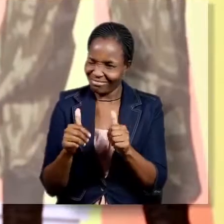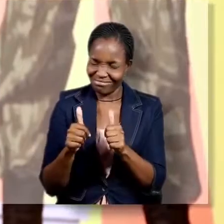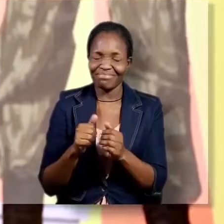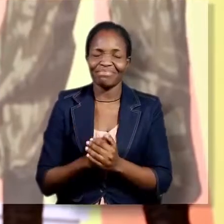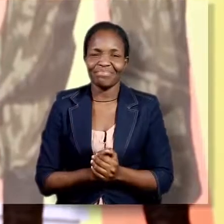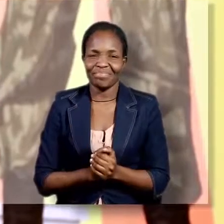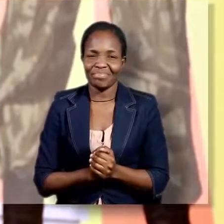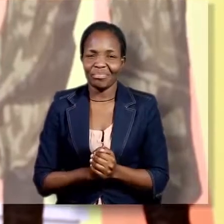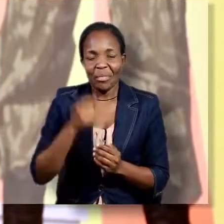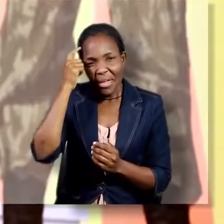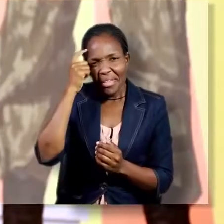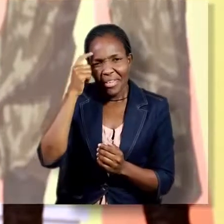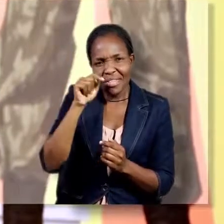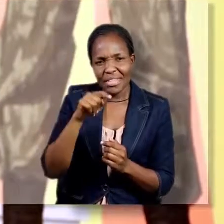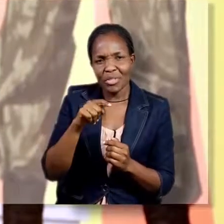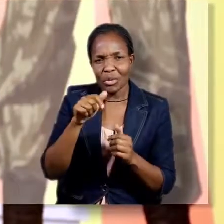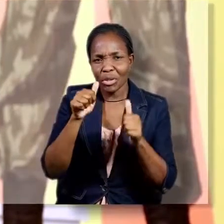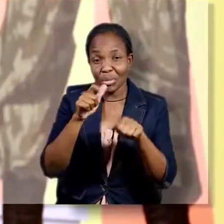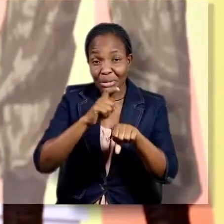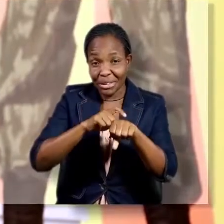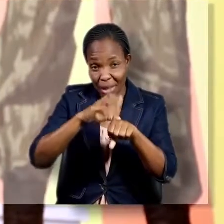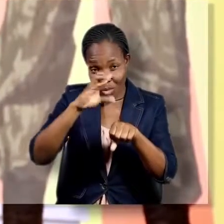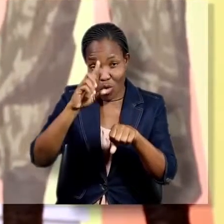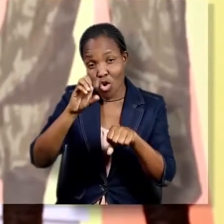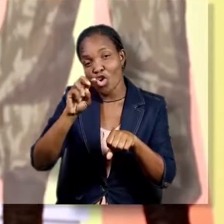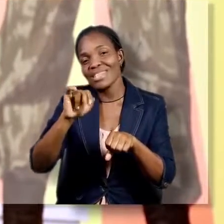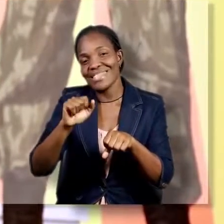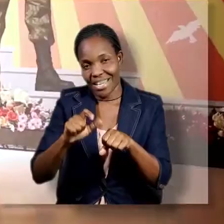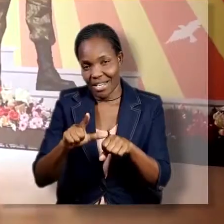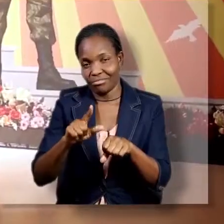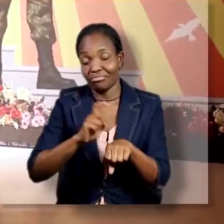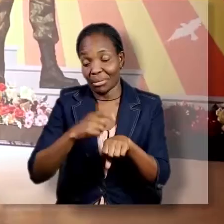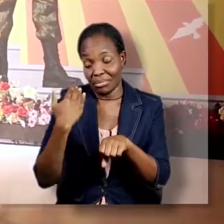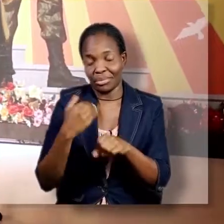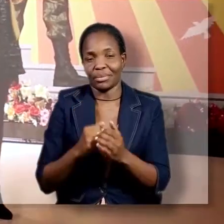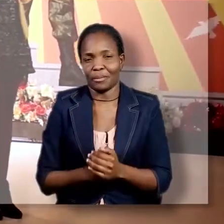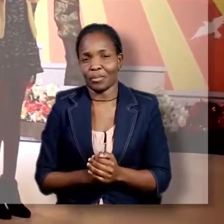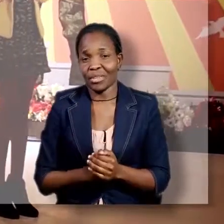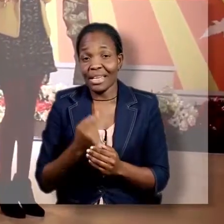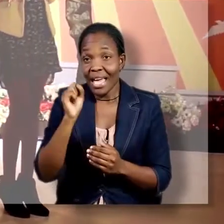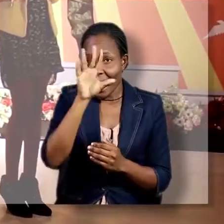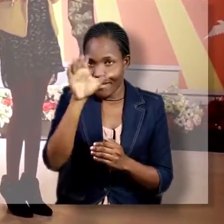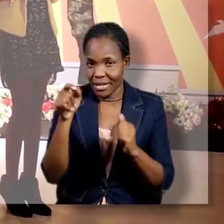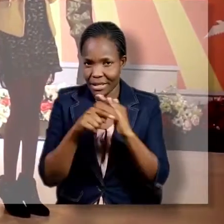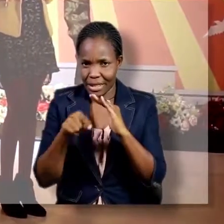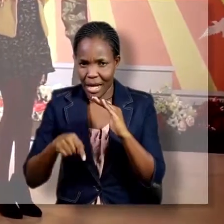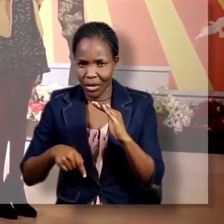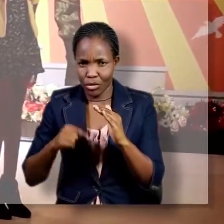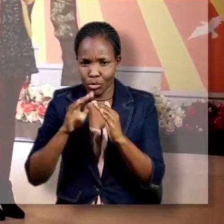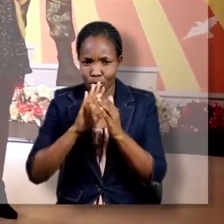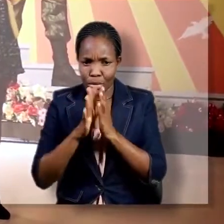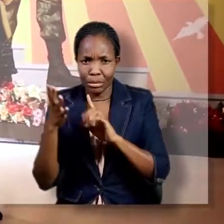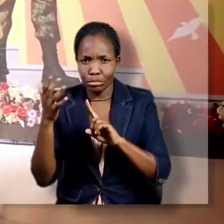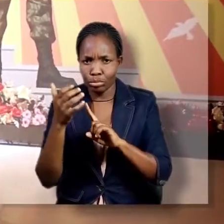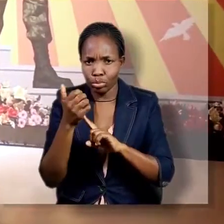think? Considering this was still colonial times in Africa at the time. As African countries began achieving independence